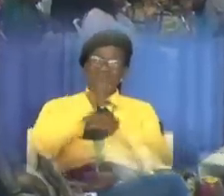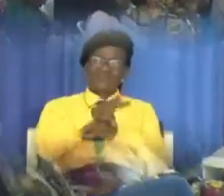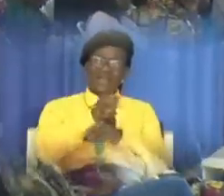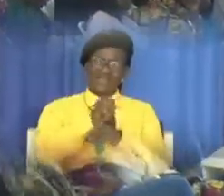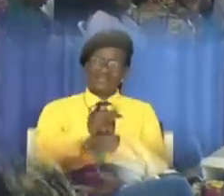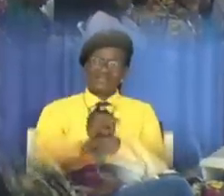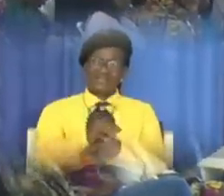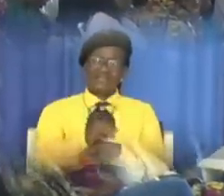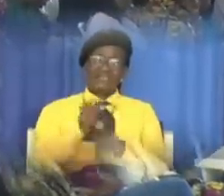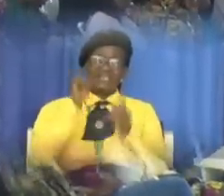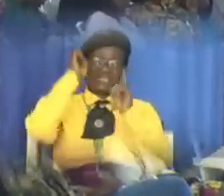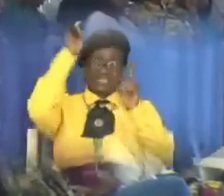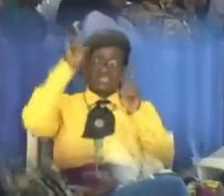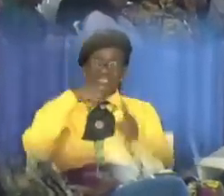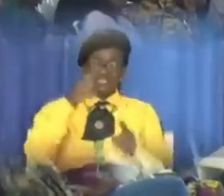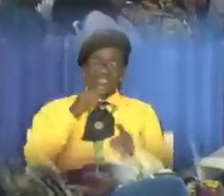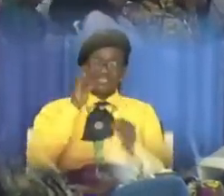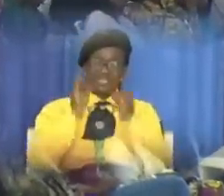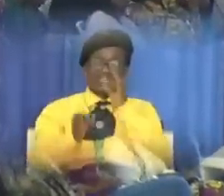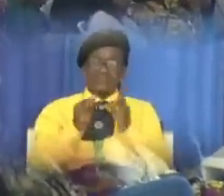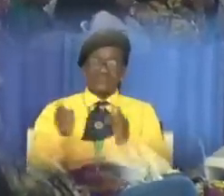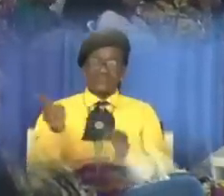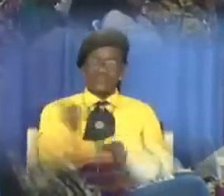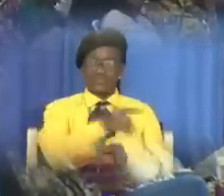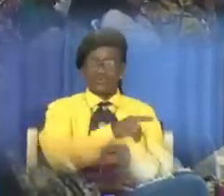He says, if you allow me to come in,